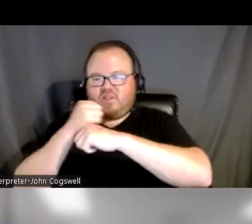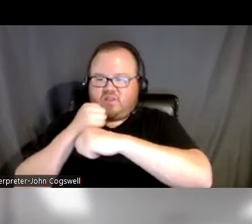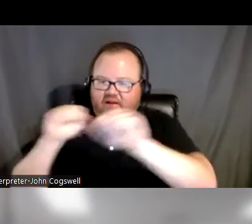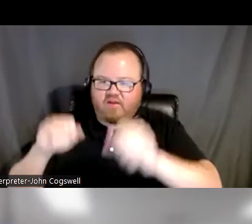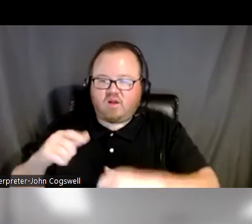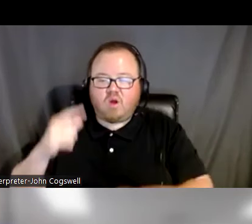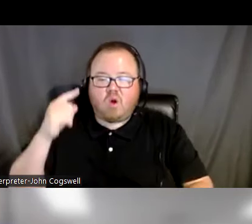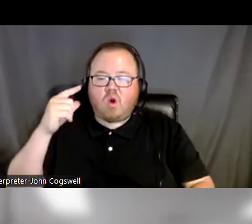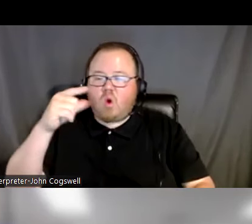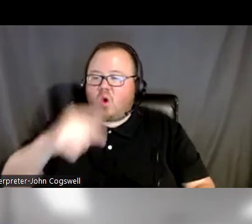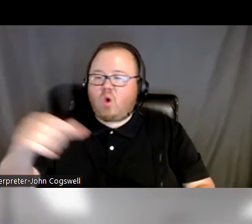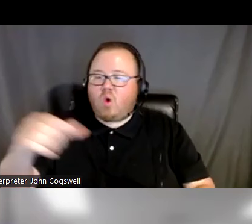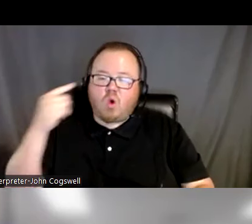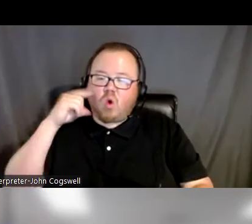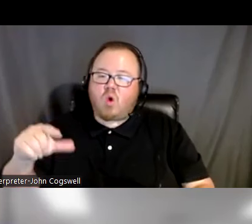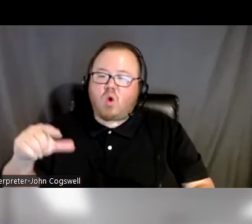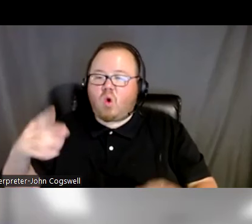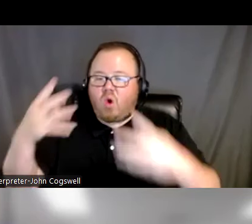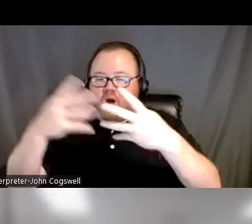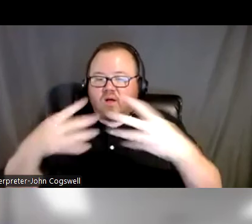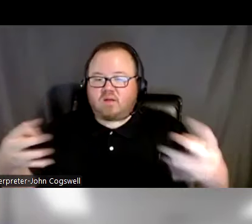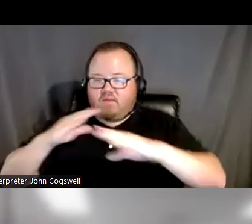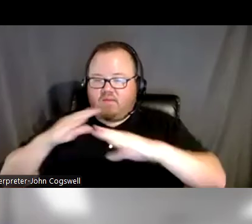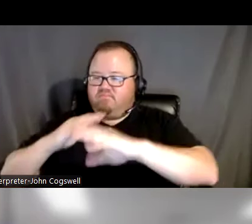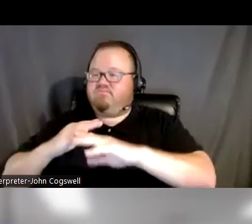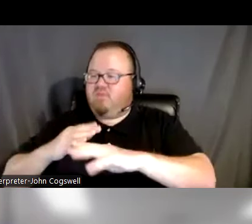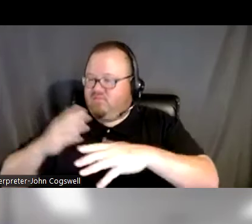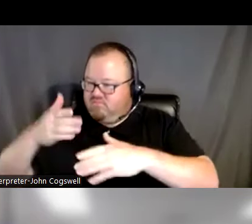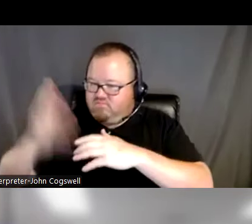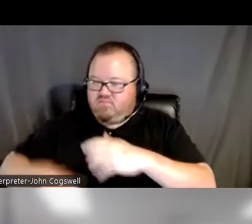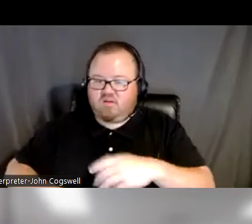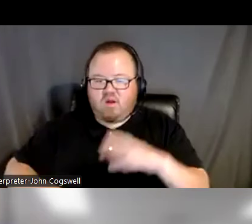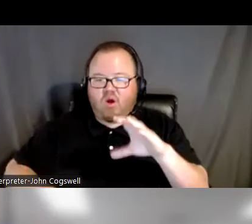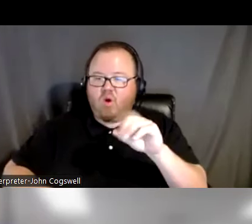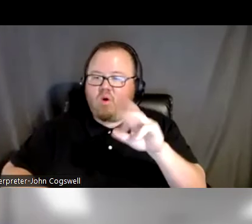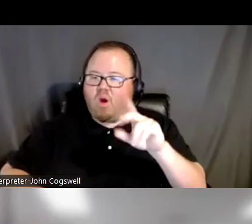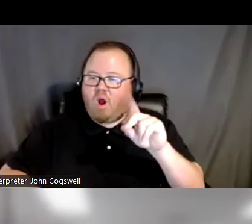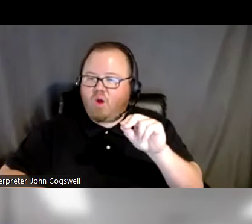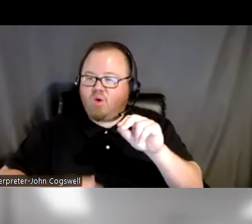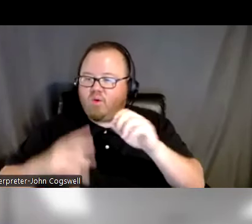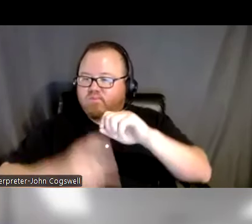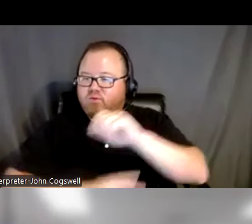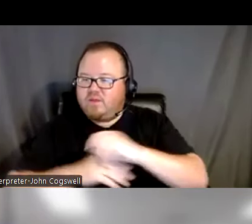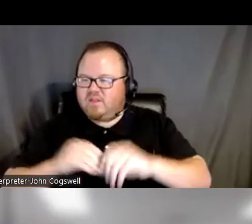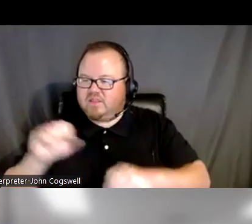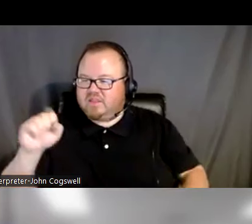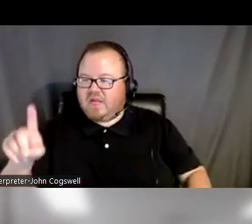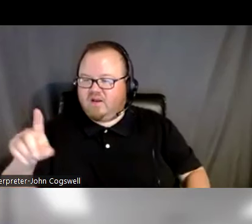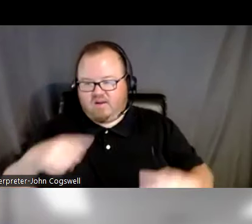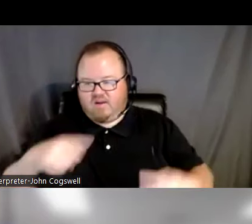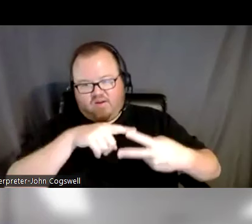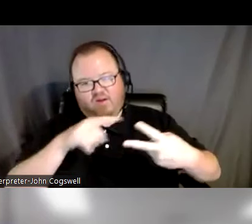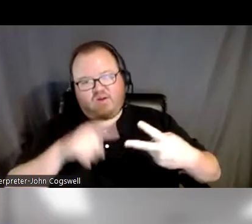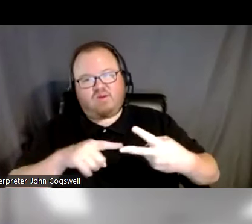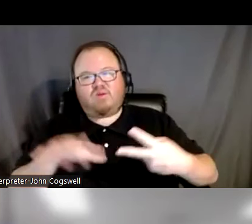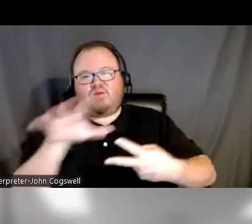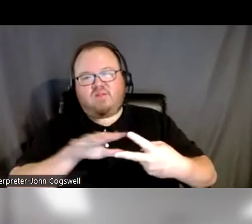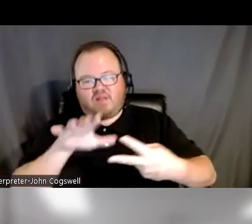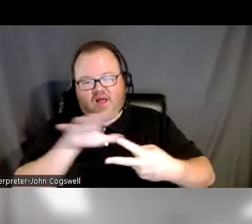Gate Barrier has been completed. The Coronado Bridge in San Diego. So these are number 1 and number 2 sites in